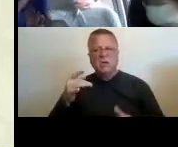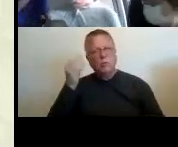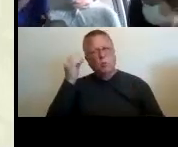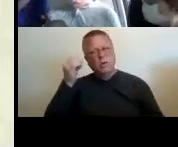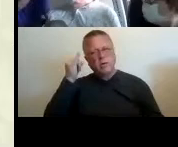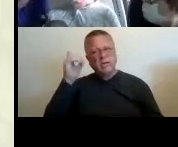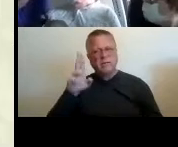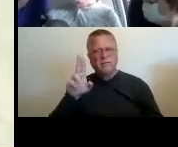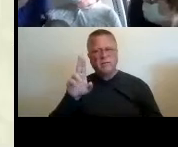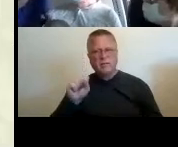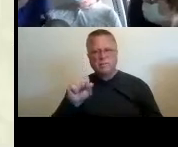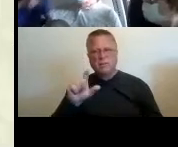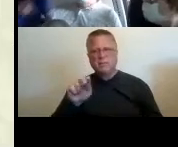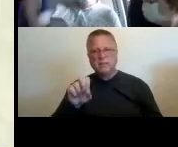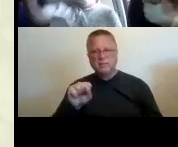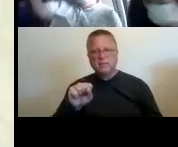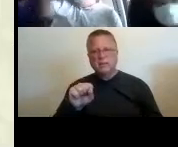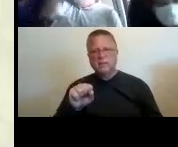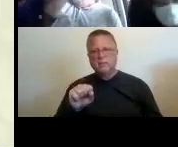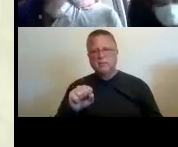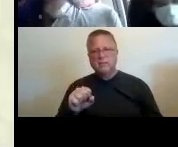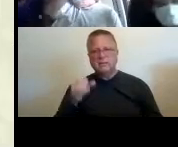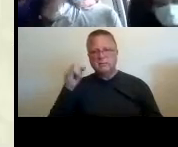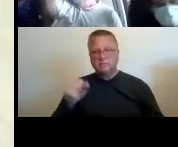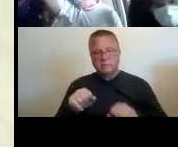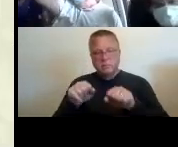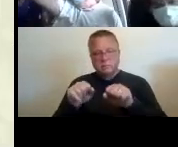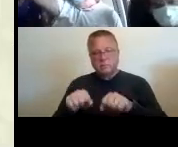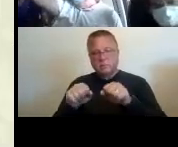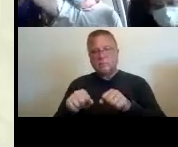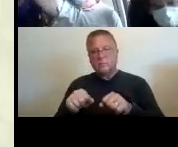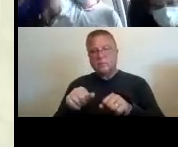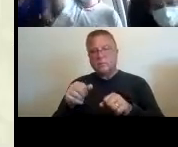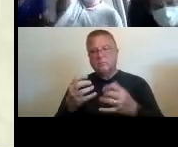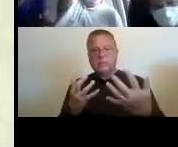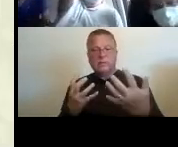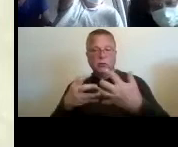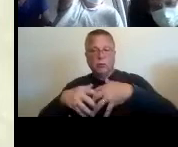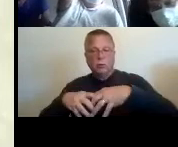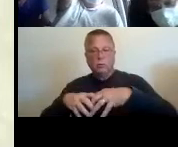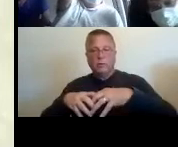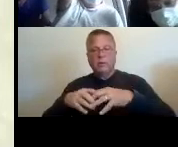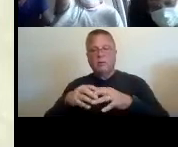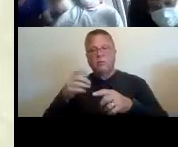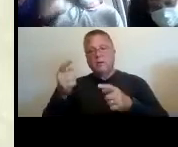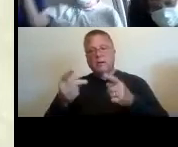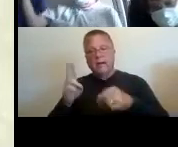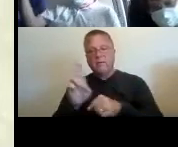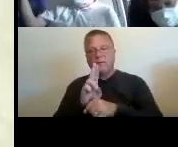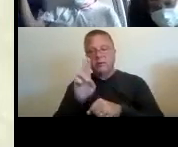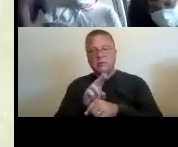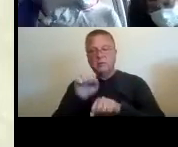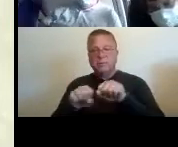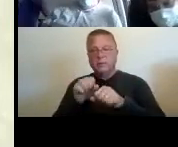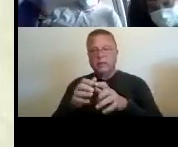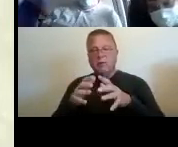the dedicated busways, if they could possibly be incorporated for partial use of bikes, because they get a whole